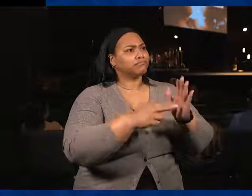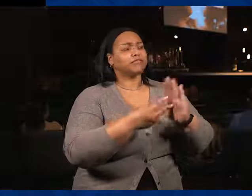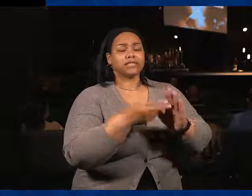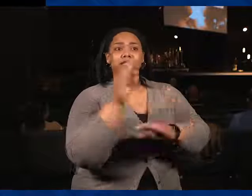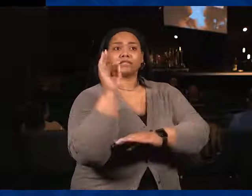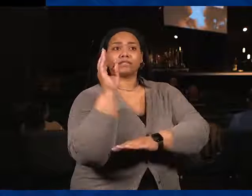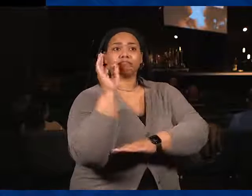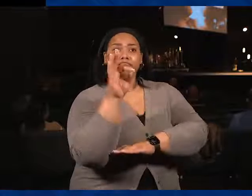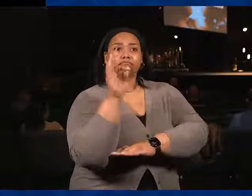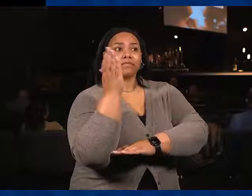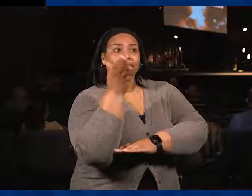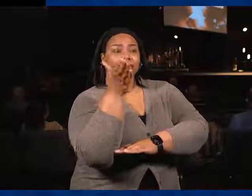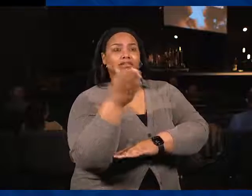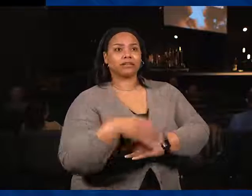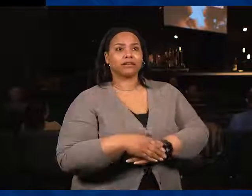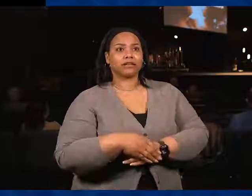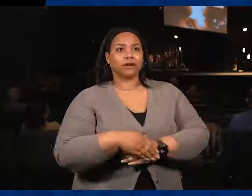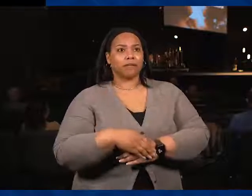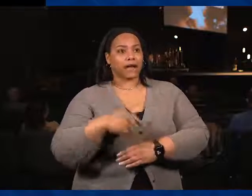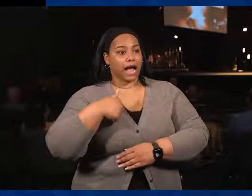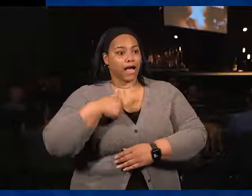doorknob, the Spirit of God